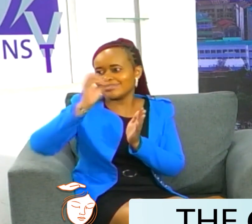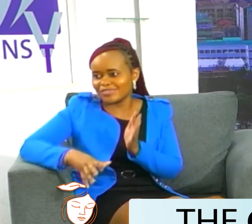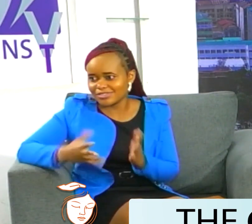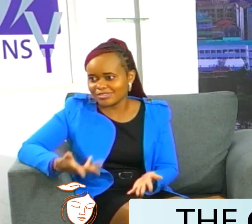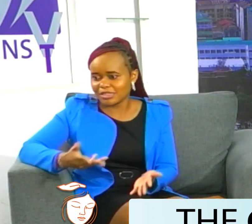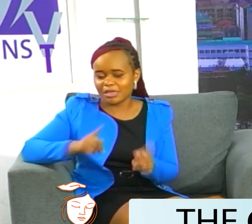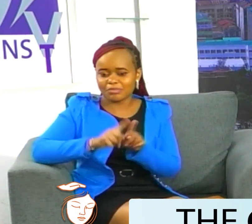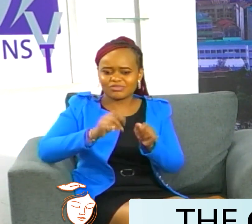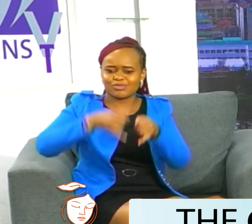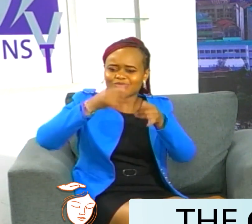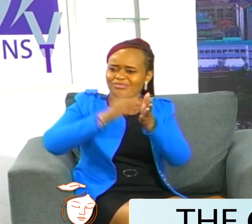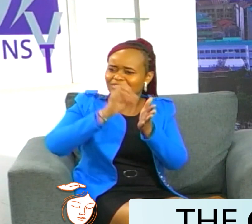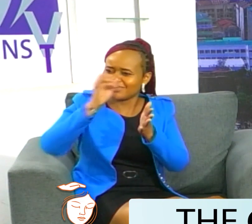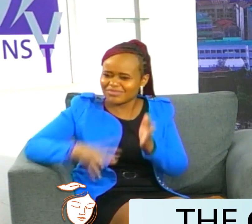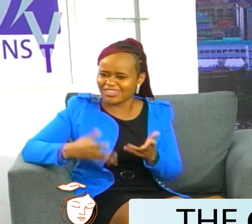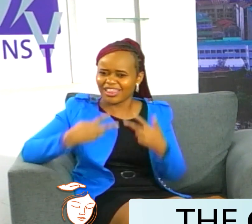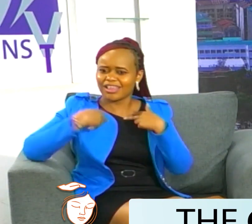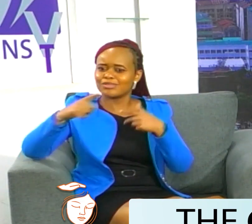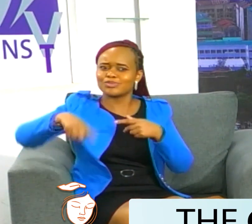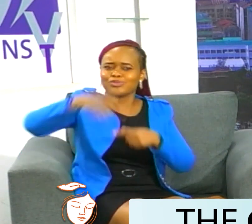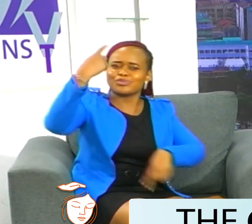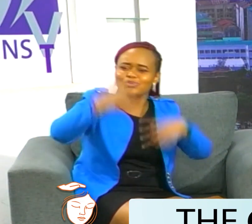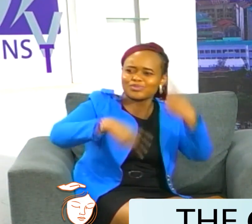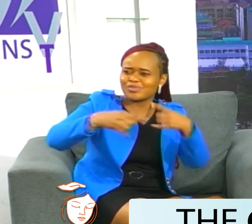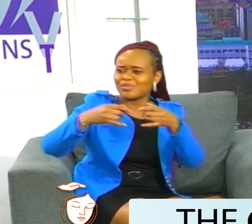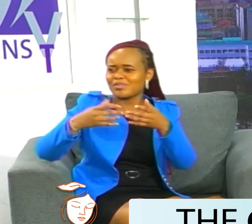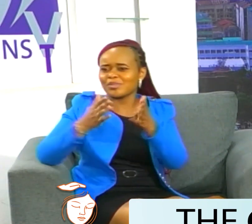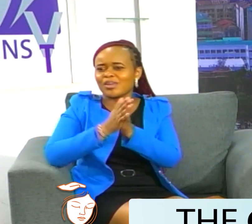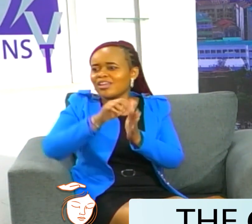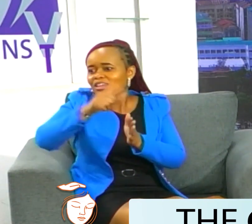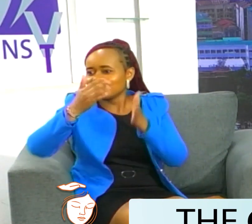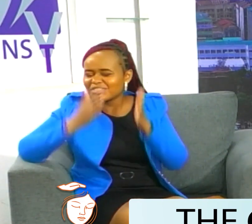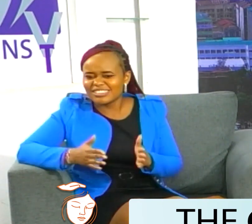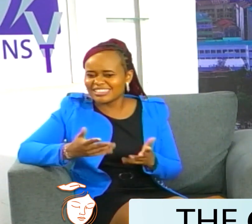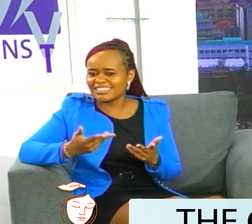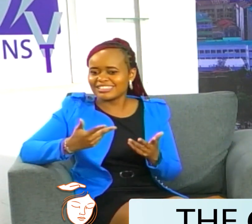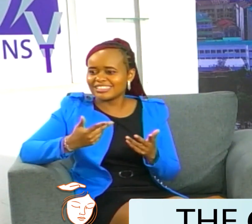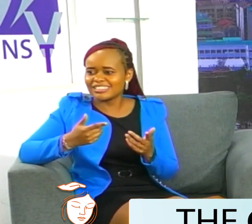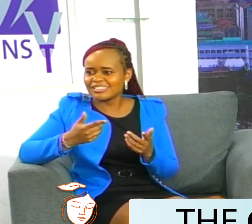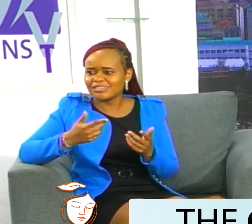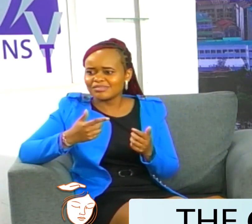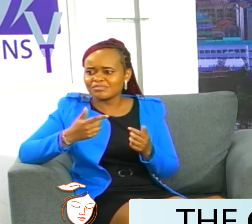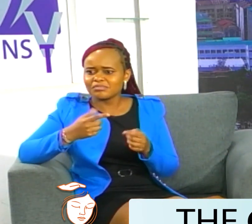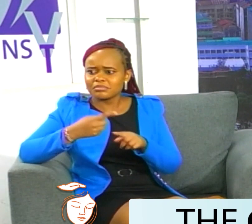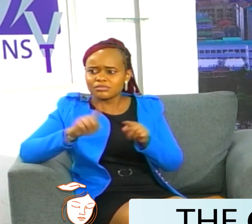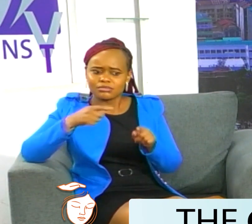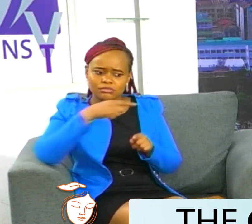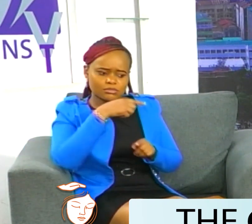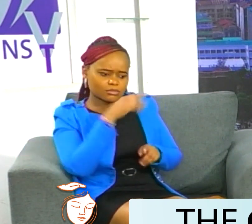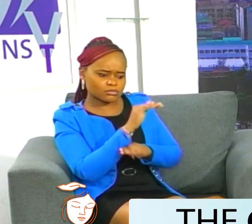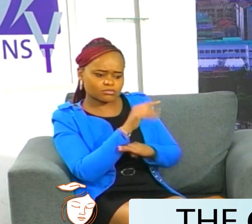Now, about your dresses, probably I feel maybe they are very